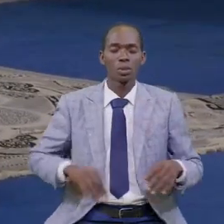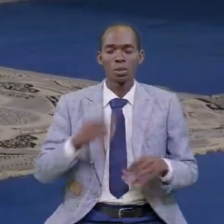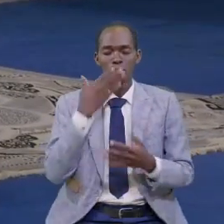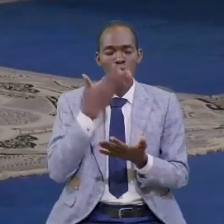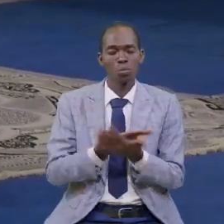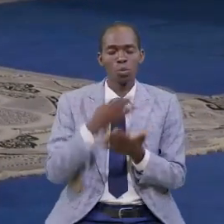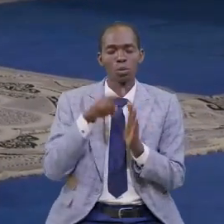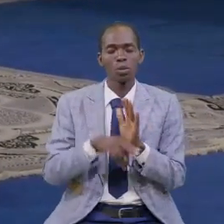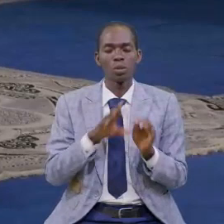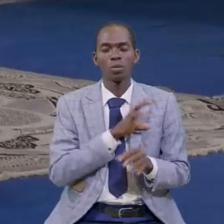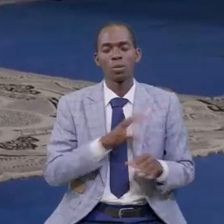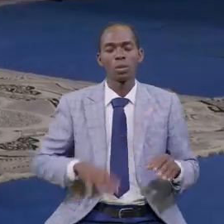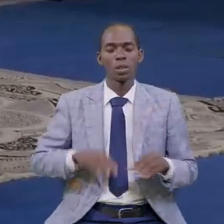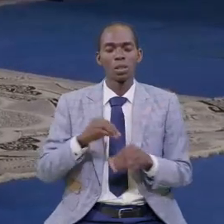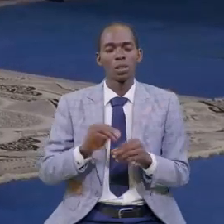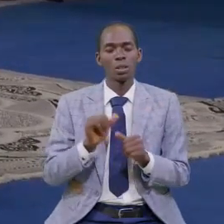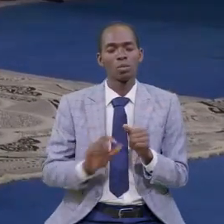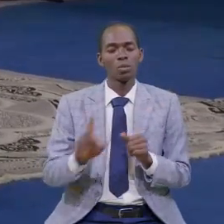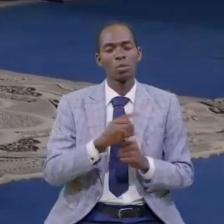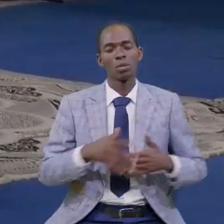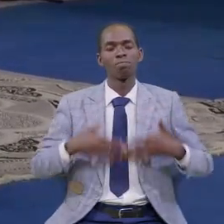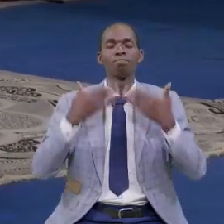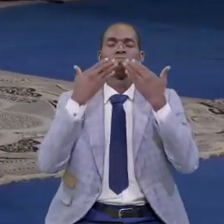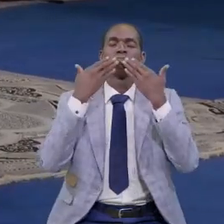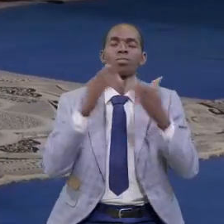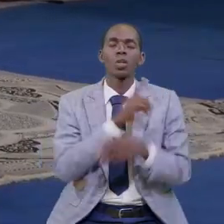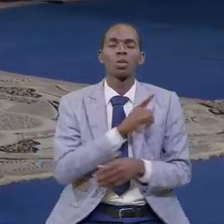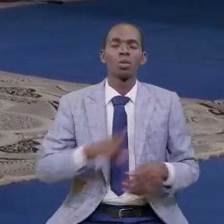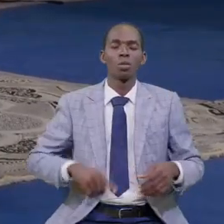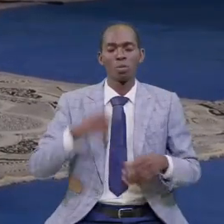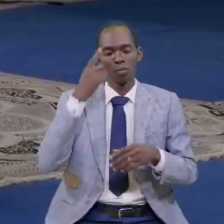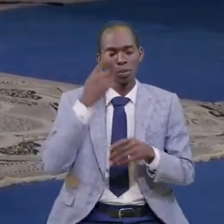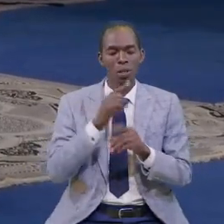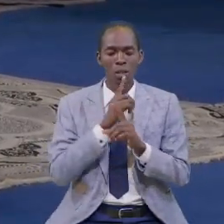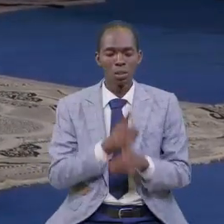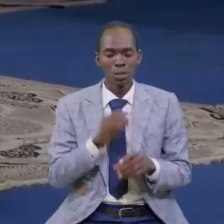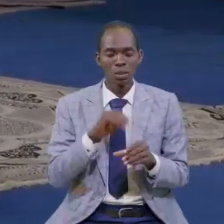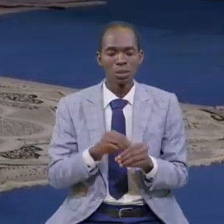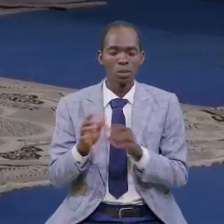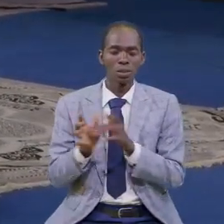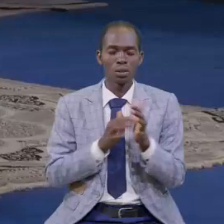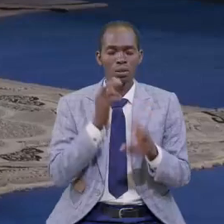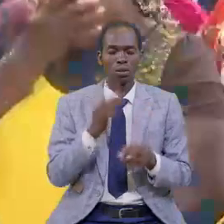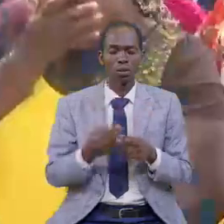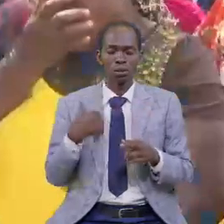life. Thank you, Lord, for the answer. In Jesus' name, we pray.